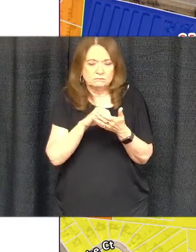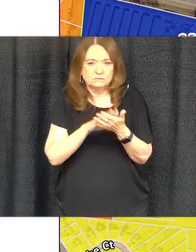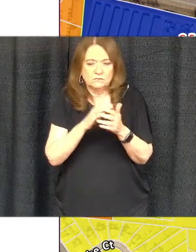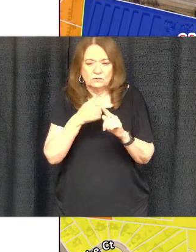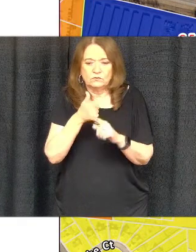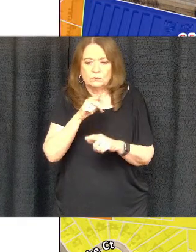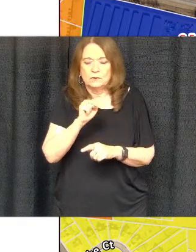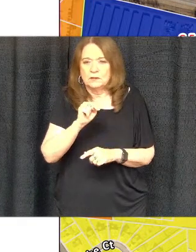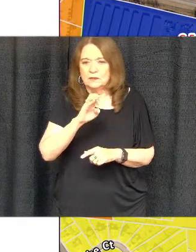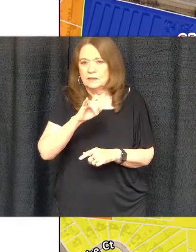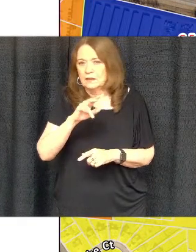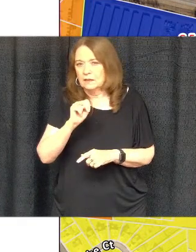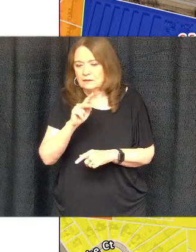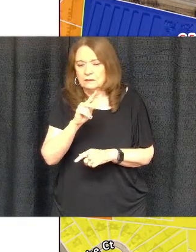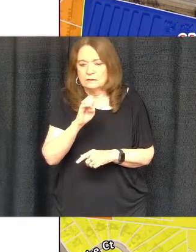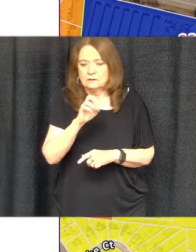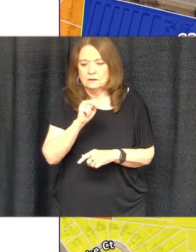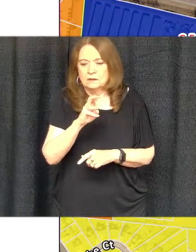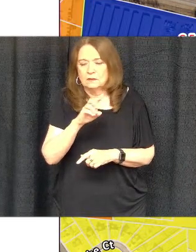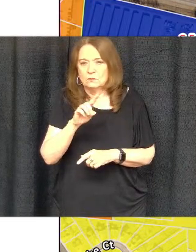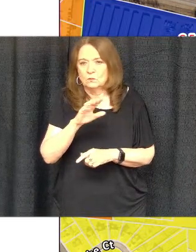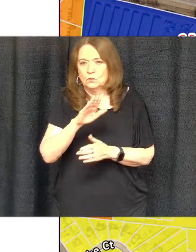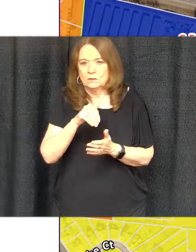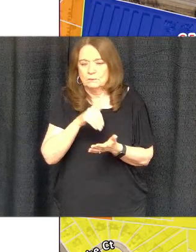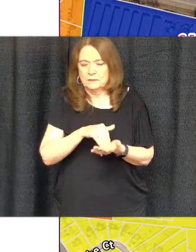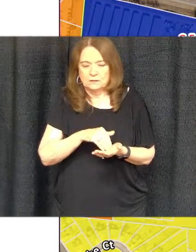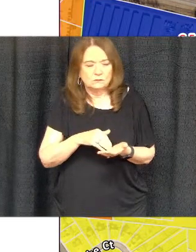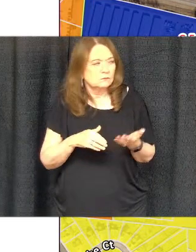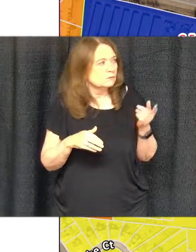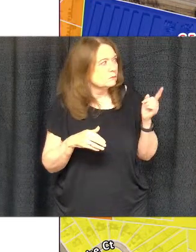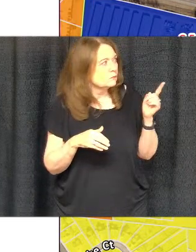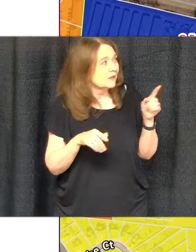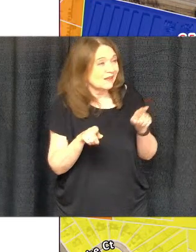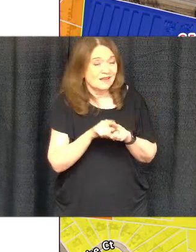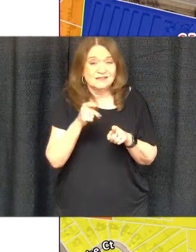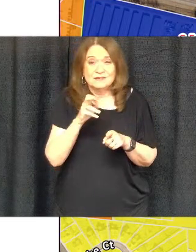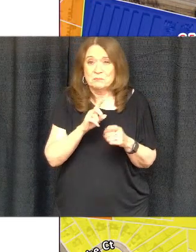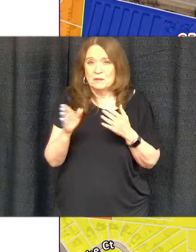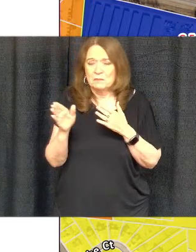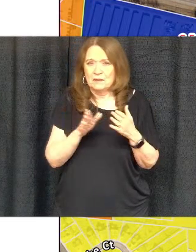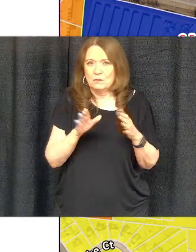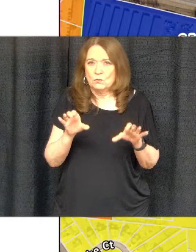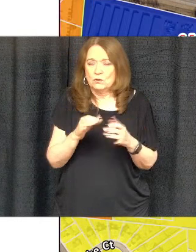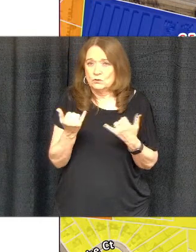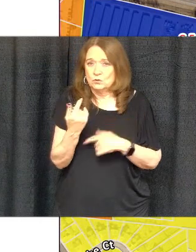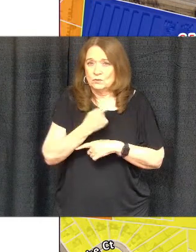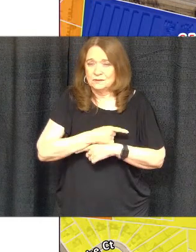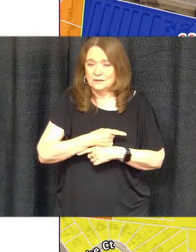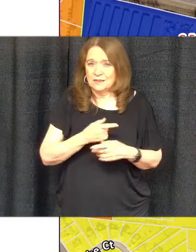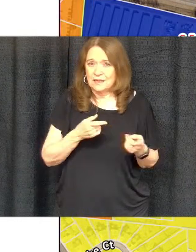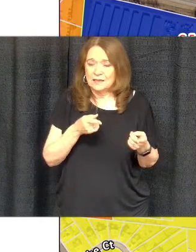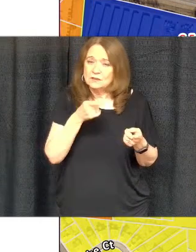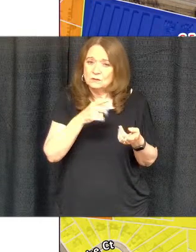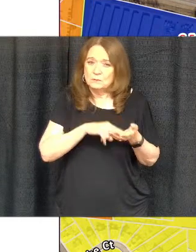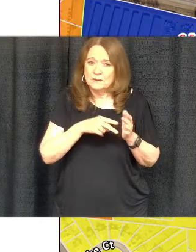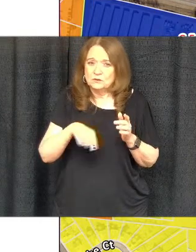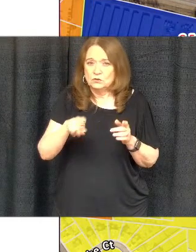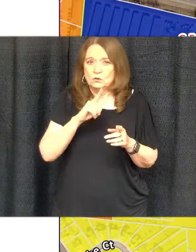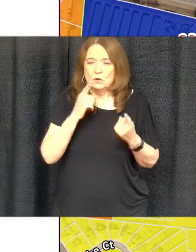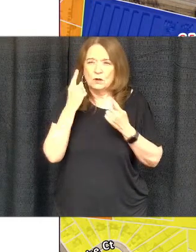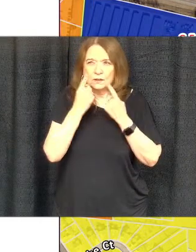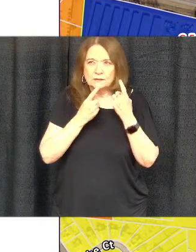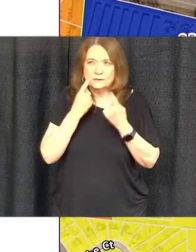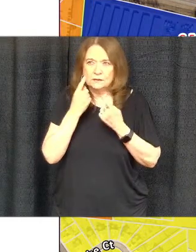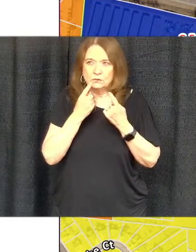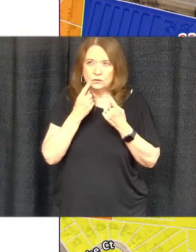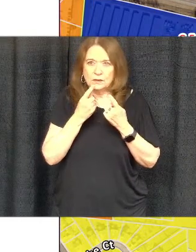and Kenwood Middle and High School. As a PUD plan, what you're doing today is you're